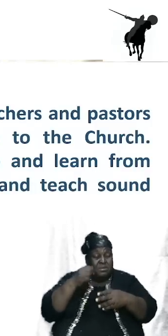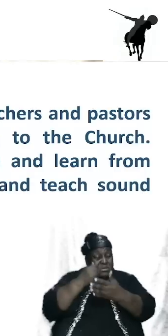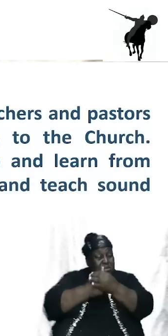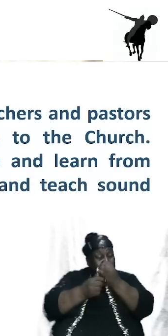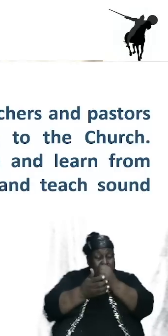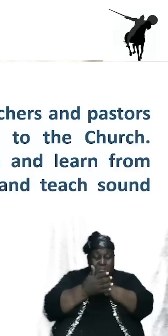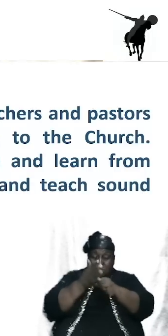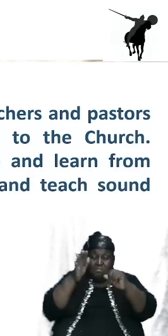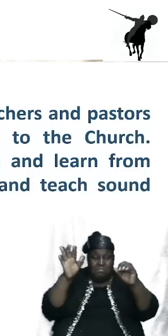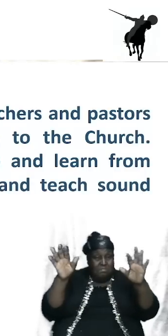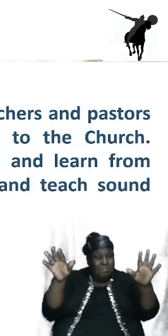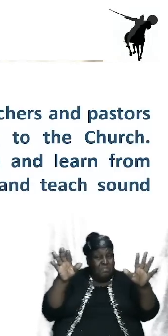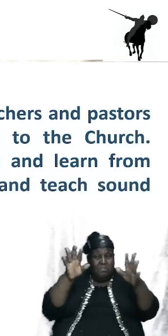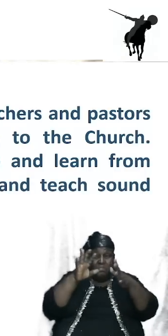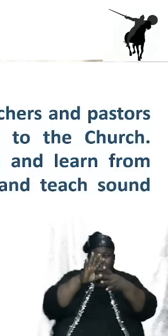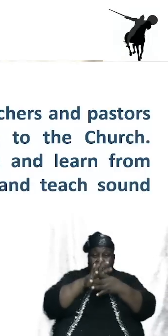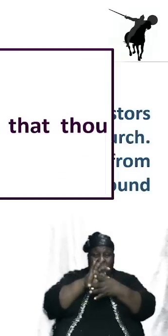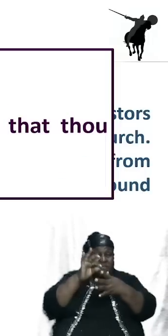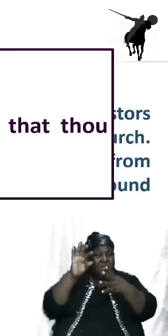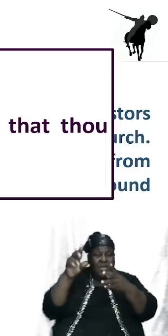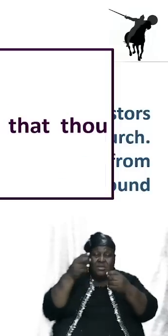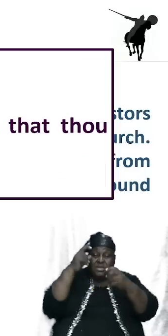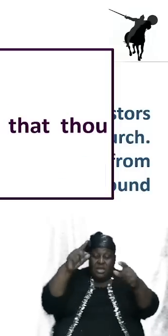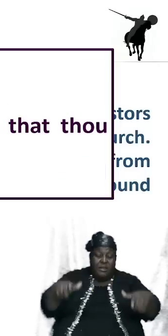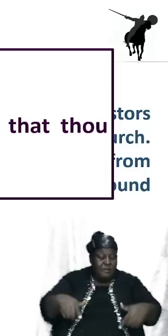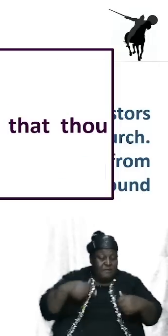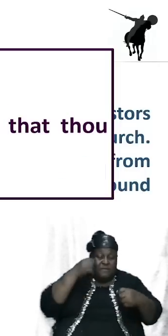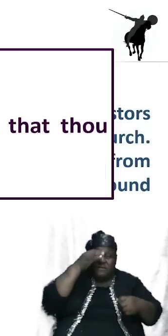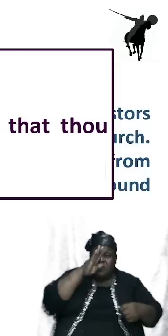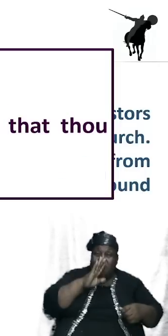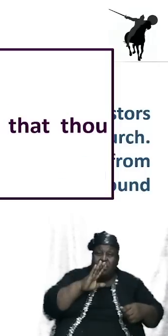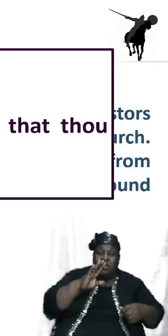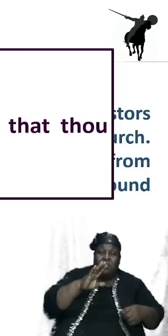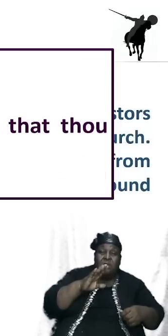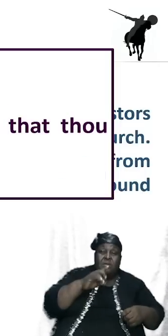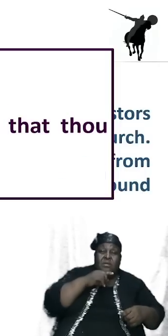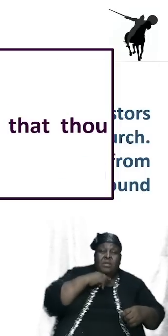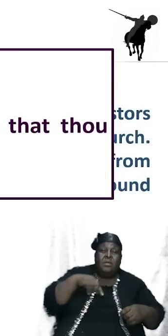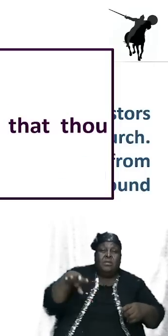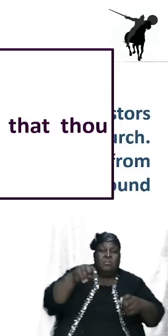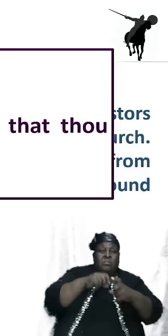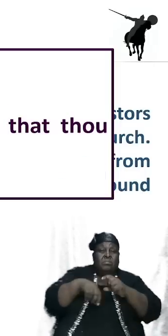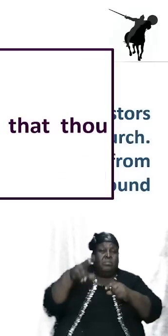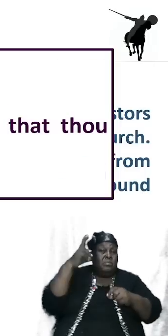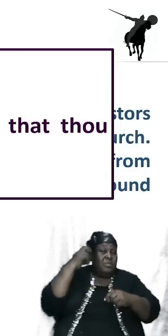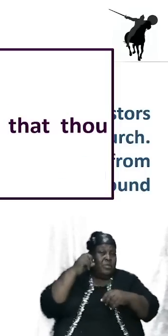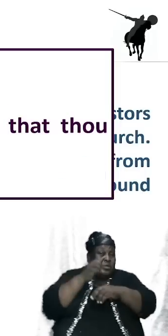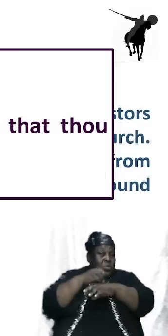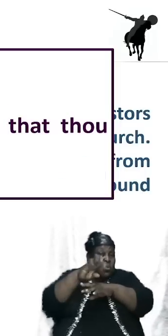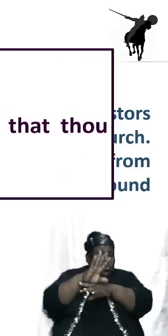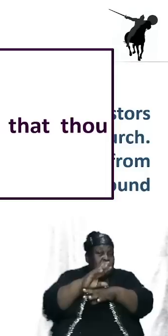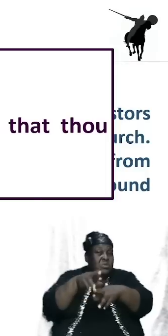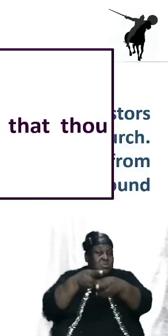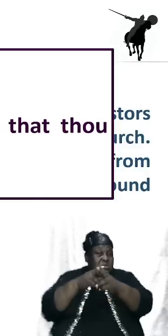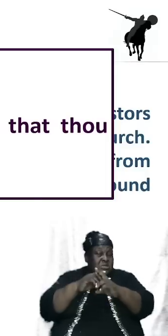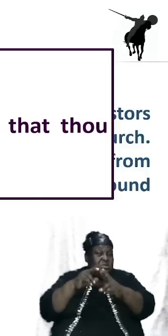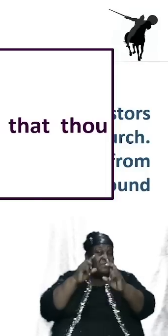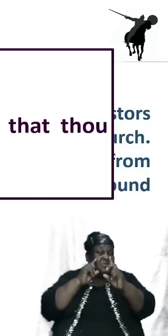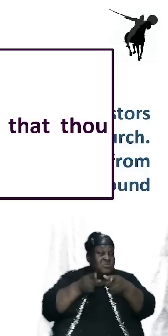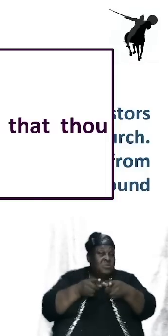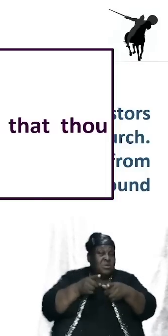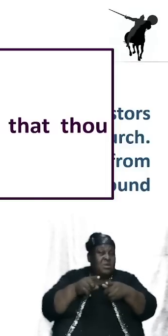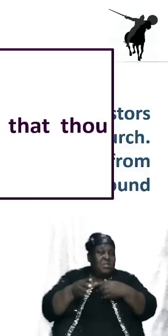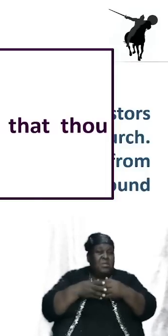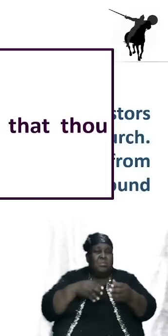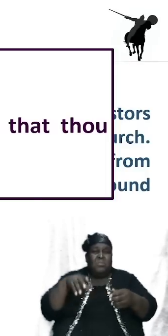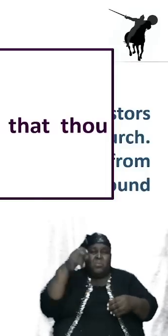God. Proverbs 19:20 says, hear counsel and receive instruction that thou mightest be wise in